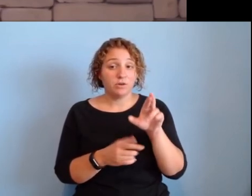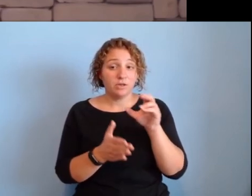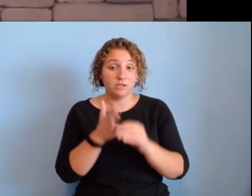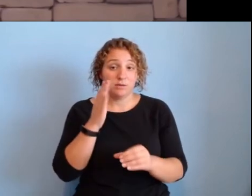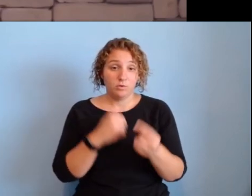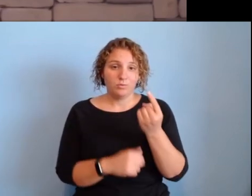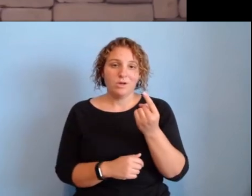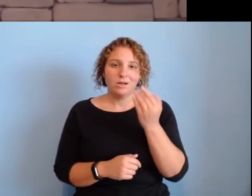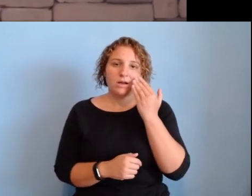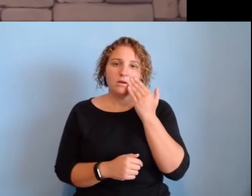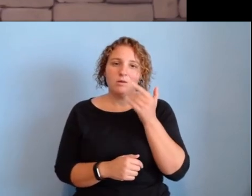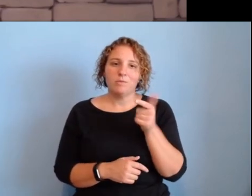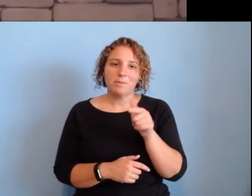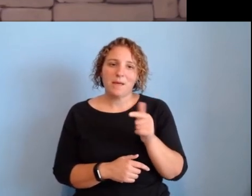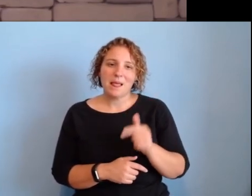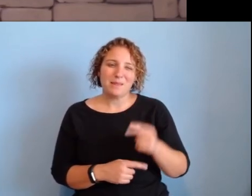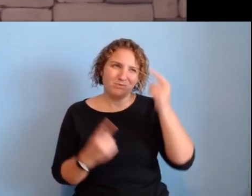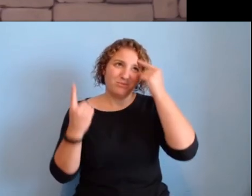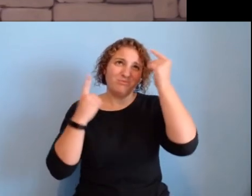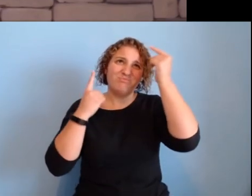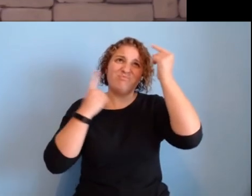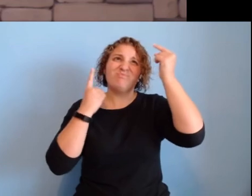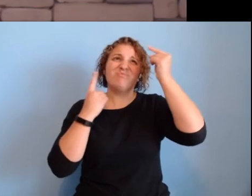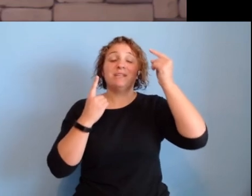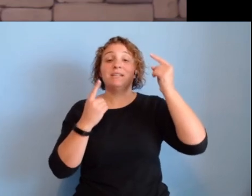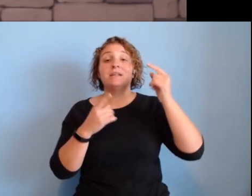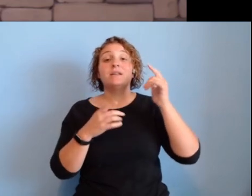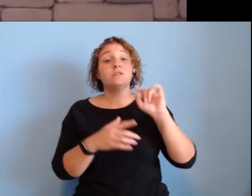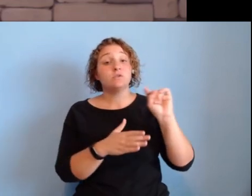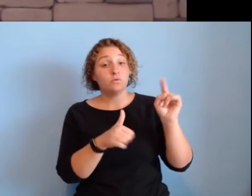I know, it sounds like a bag of cats in my head right now. It's okay. 1 Peter 1.